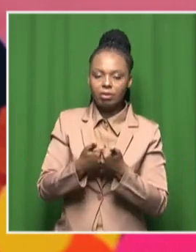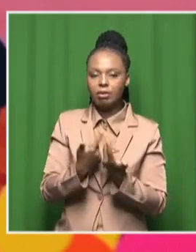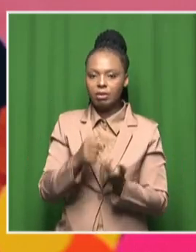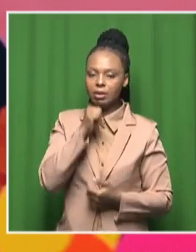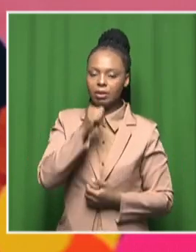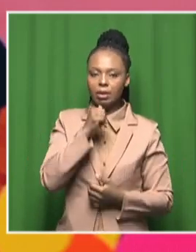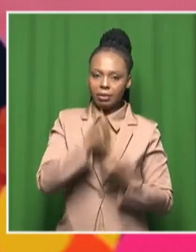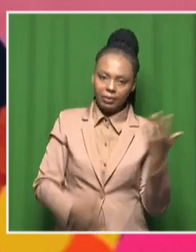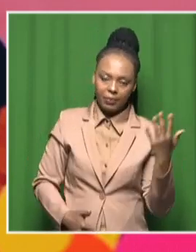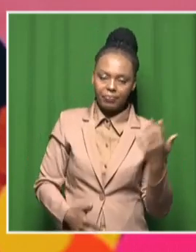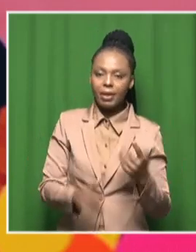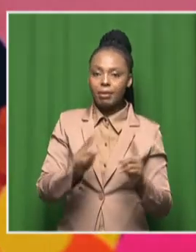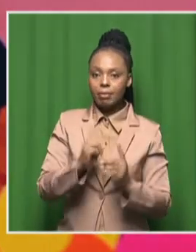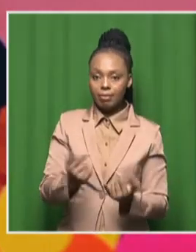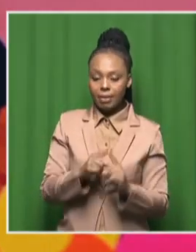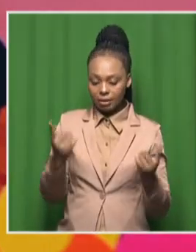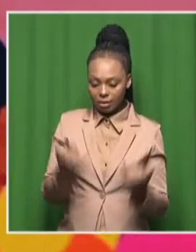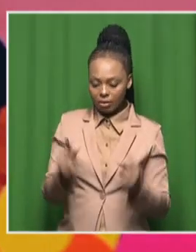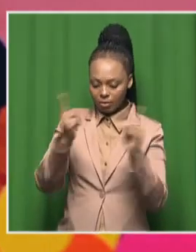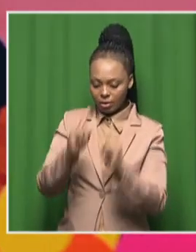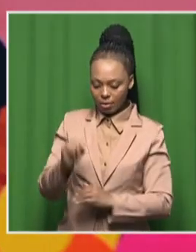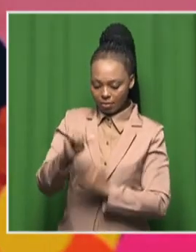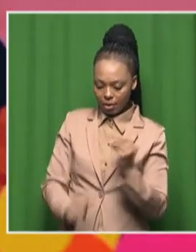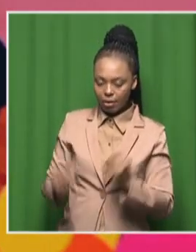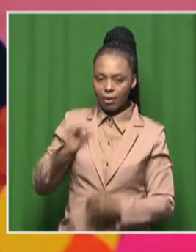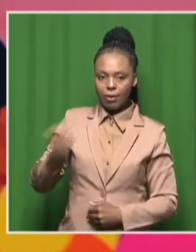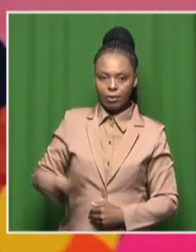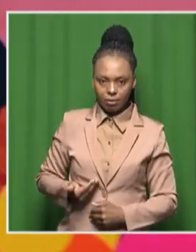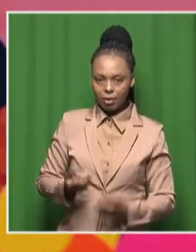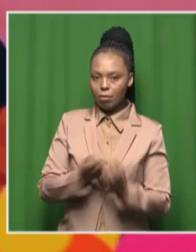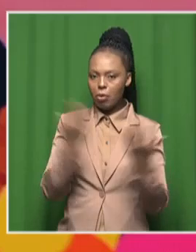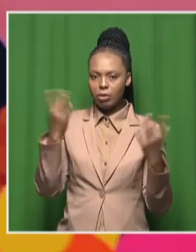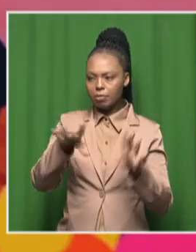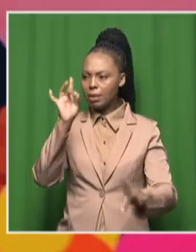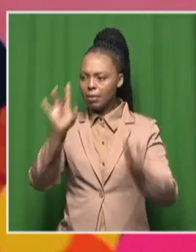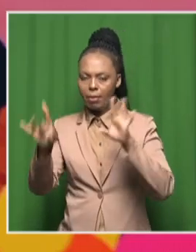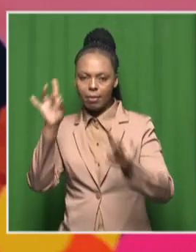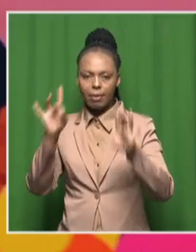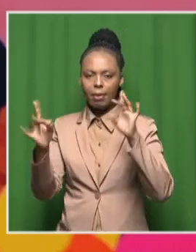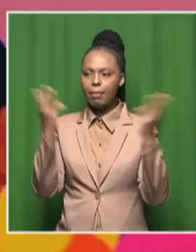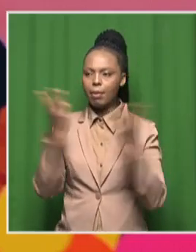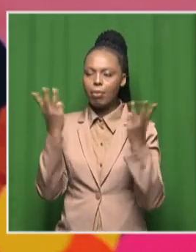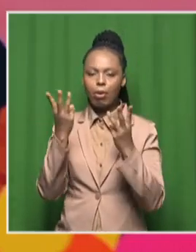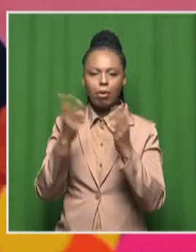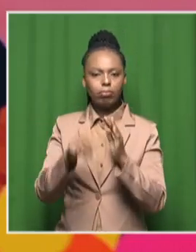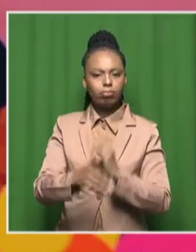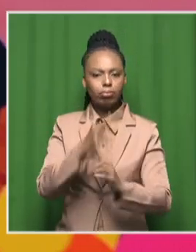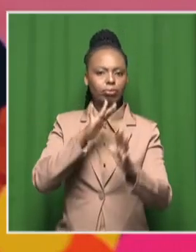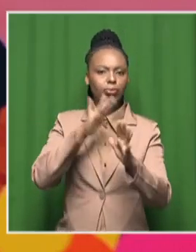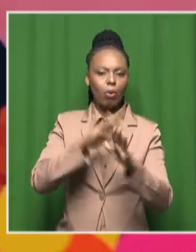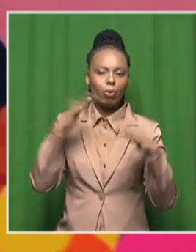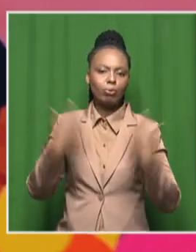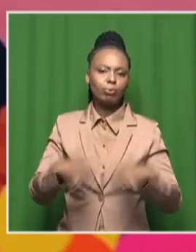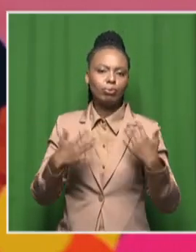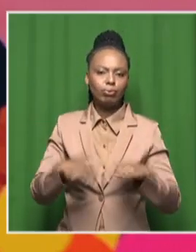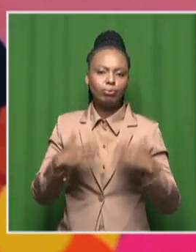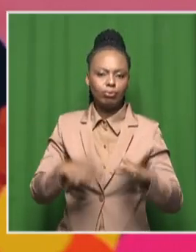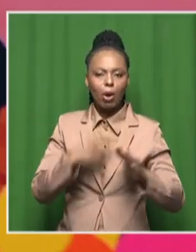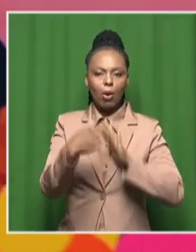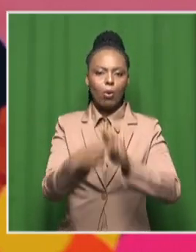this special Women's Month feature, we continue to profile remarkable women who have made a huge impact in their different disciplines and sectors